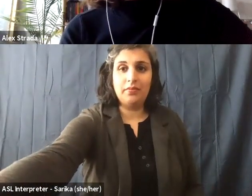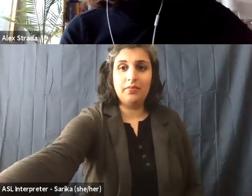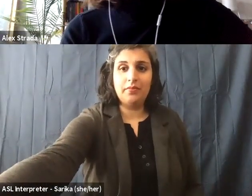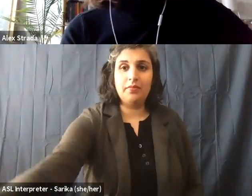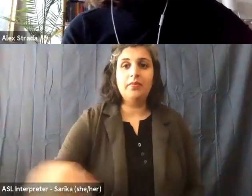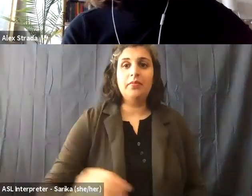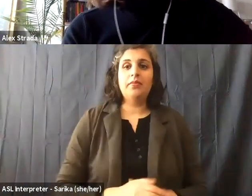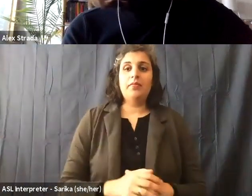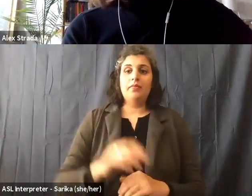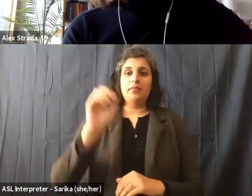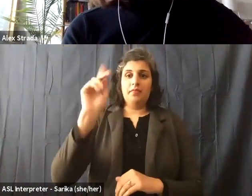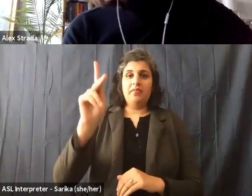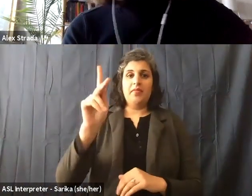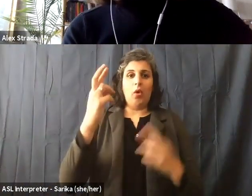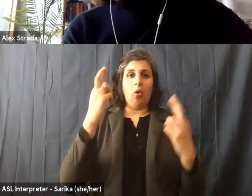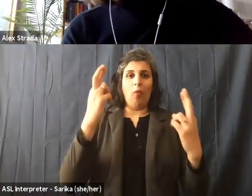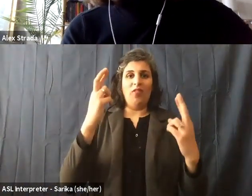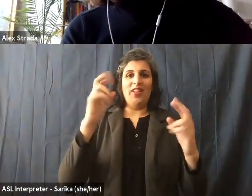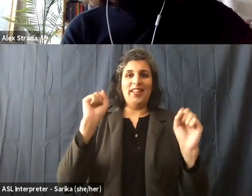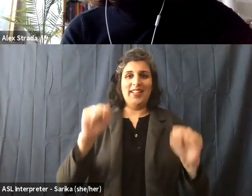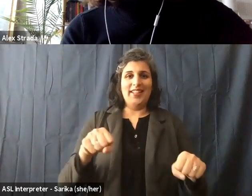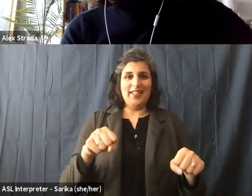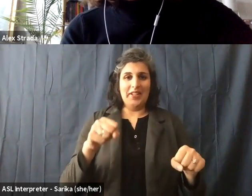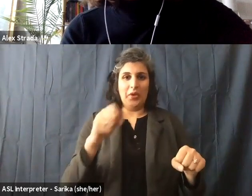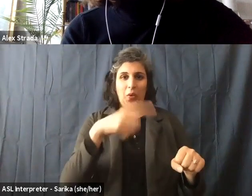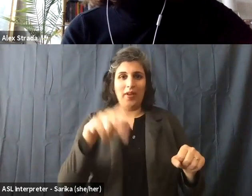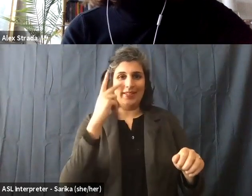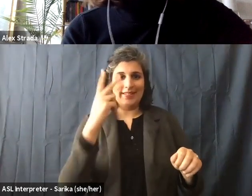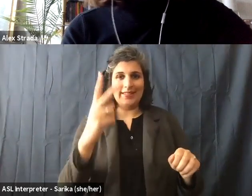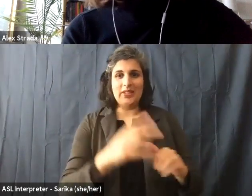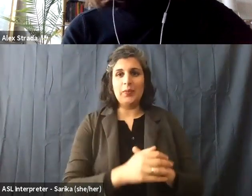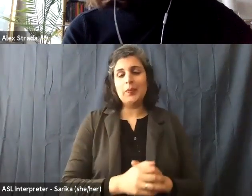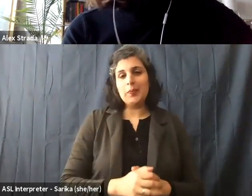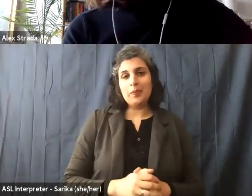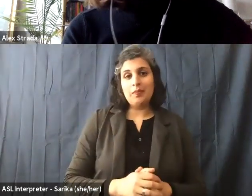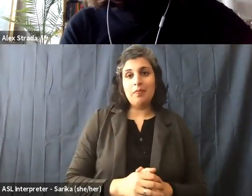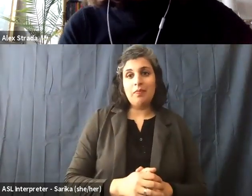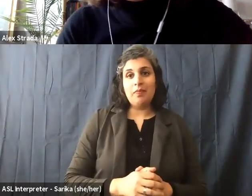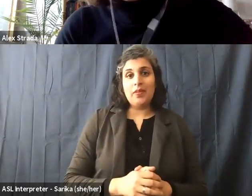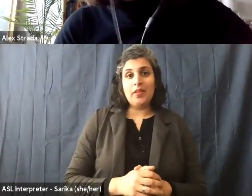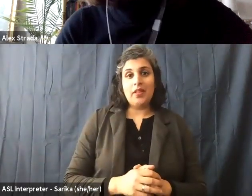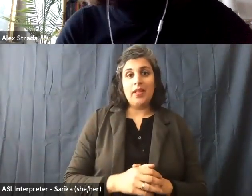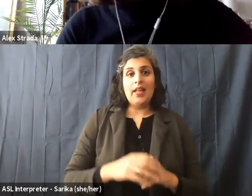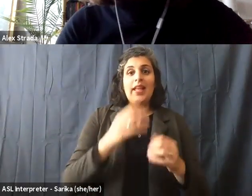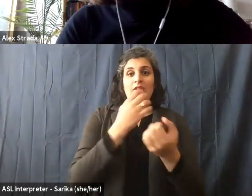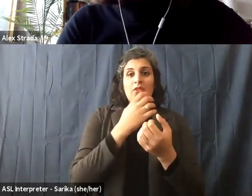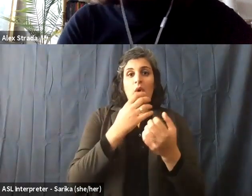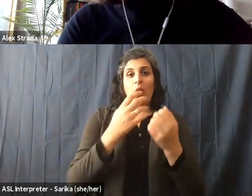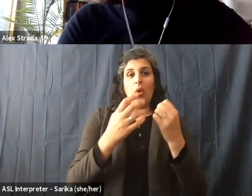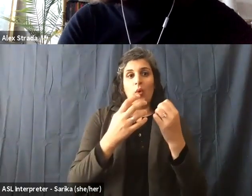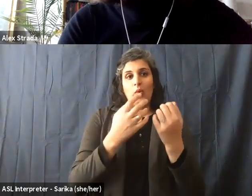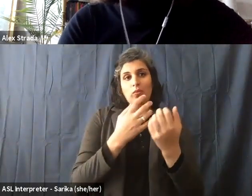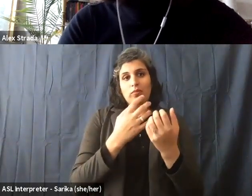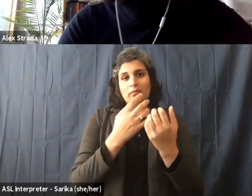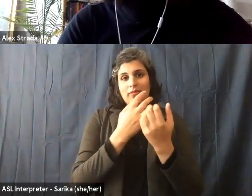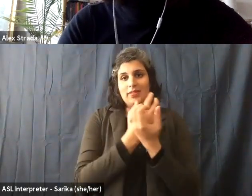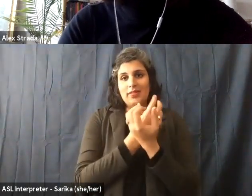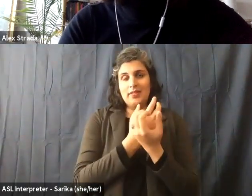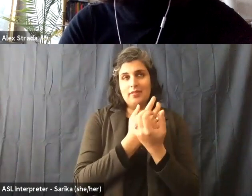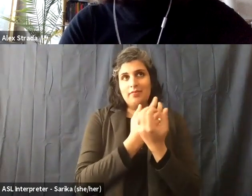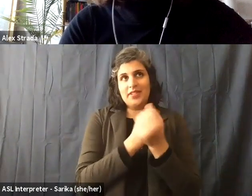Okay, hopefully this is legible for folks. So Save the Presidents is a film that Tali and I made in